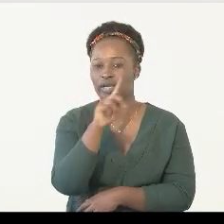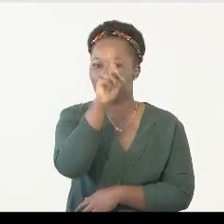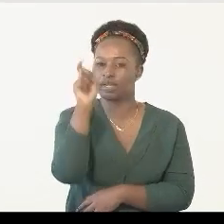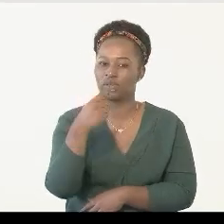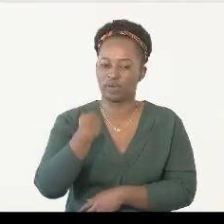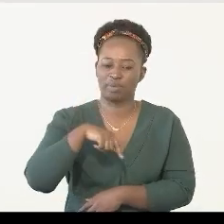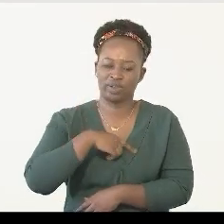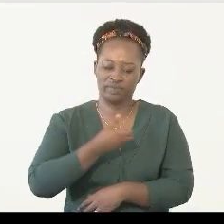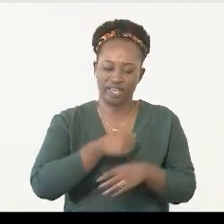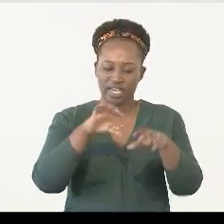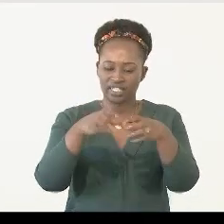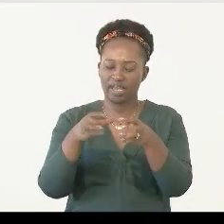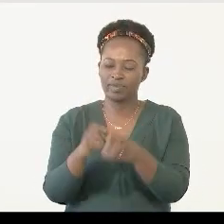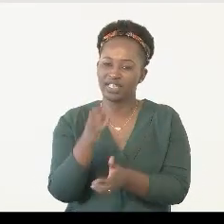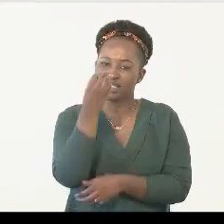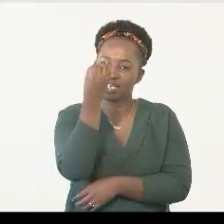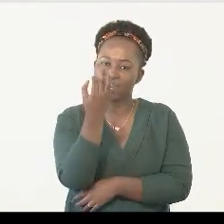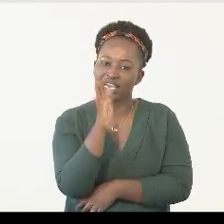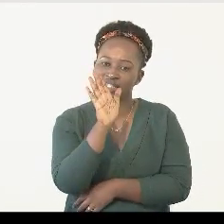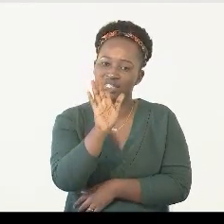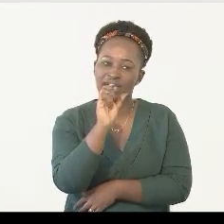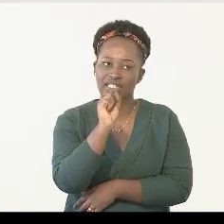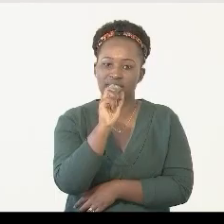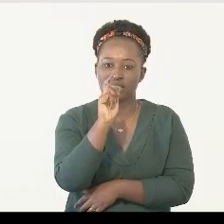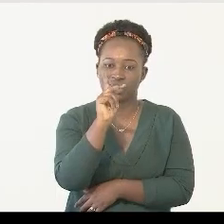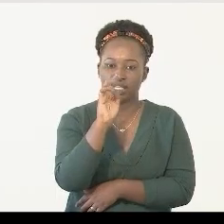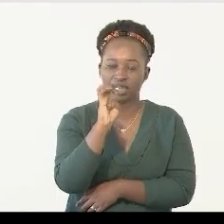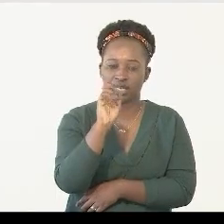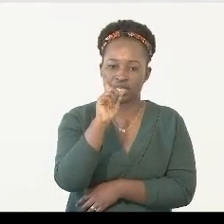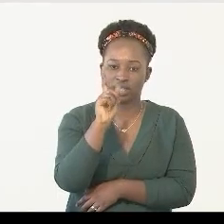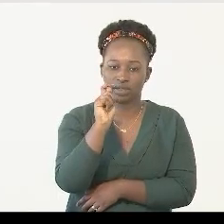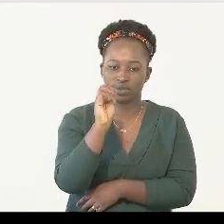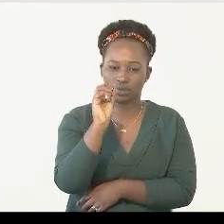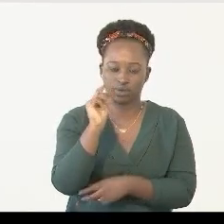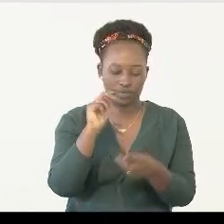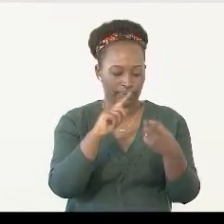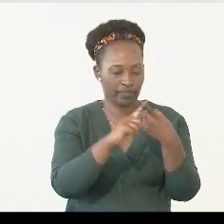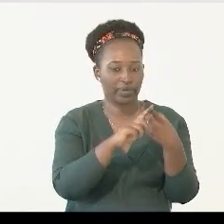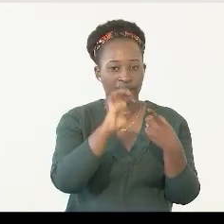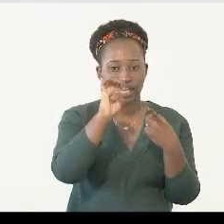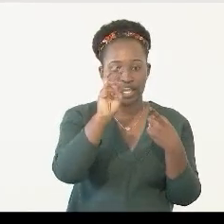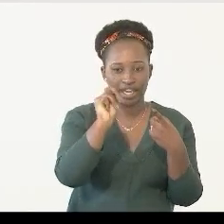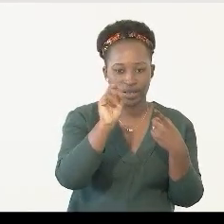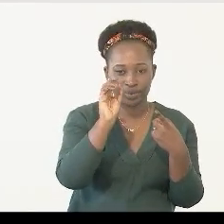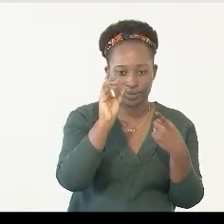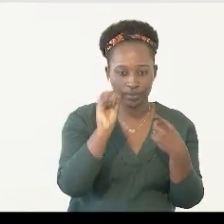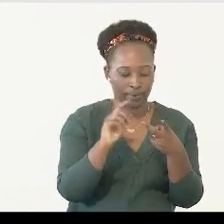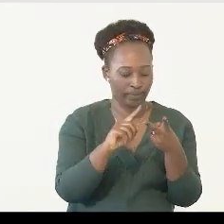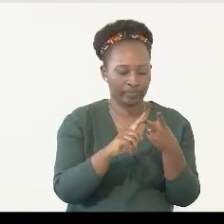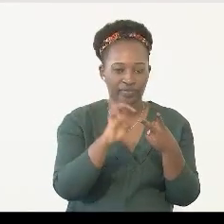Here we have 3 types. We have endoskeleton, we have exoskeleton, we